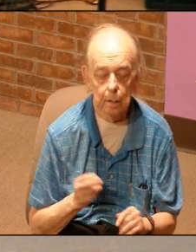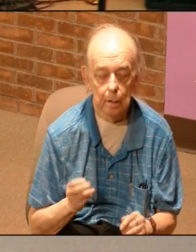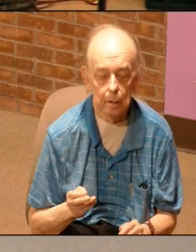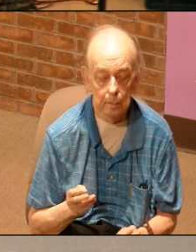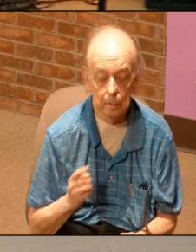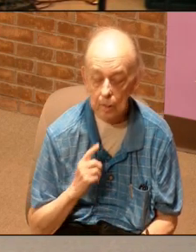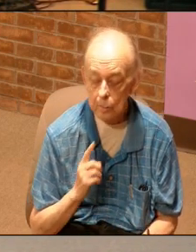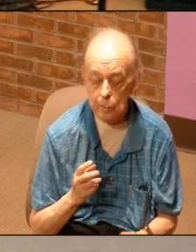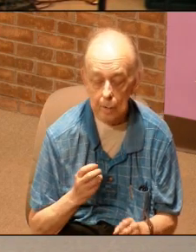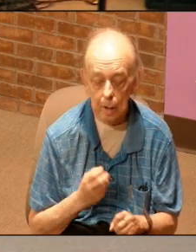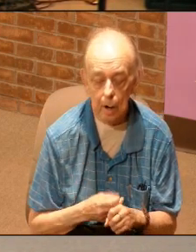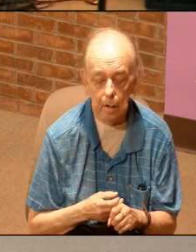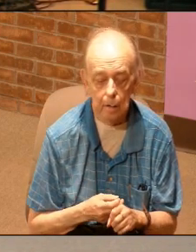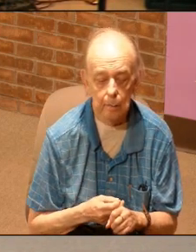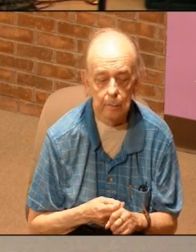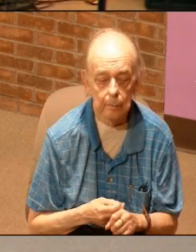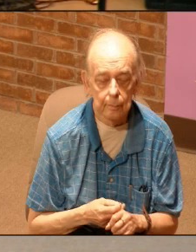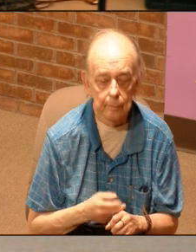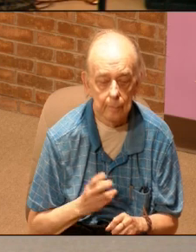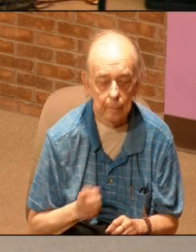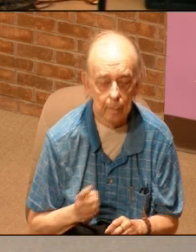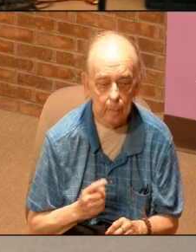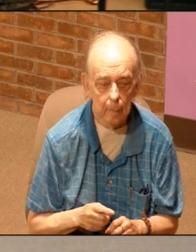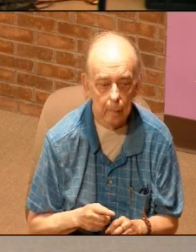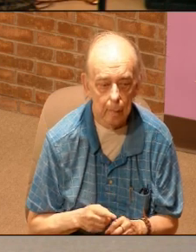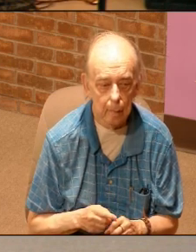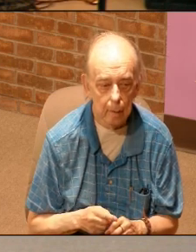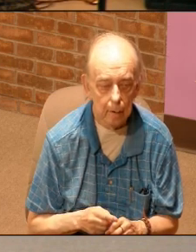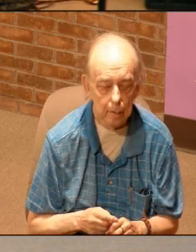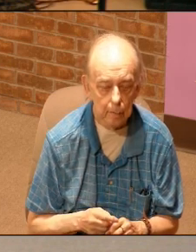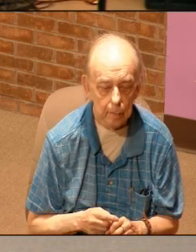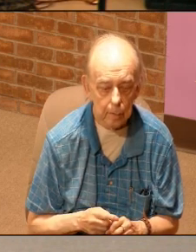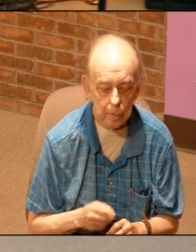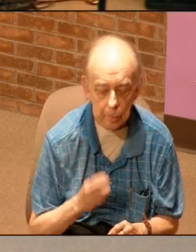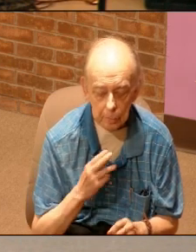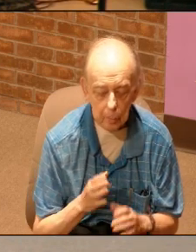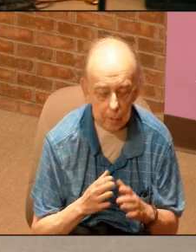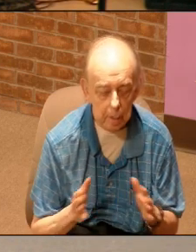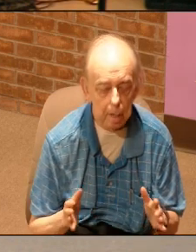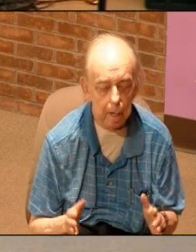It was hard to go from a chain smoker